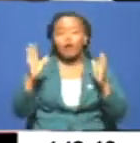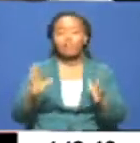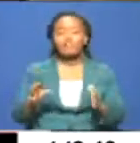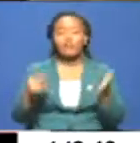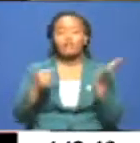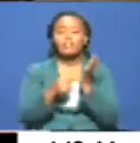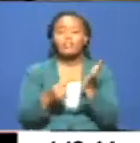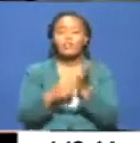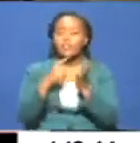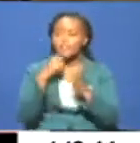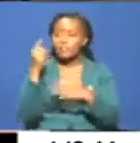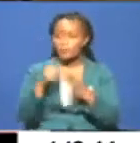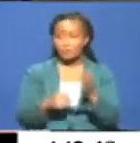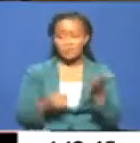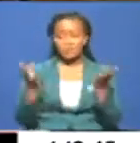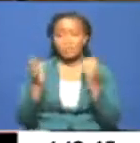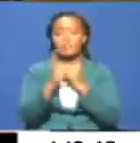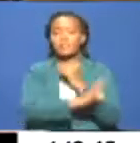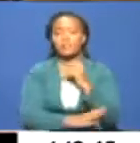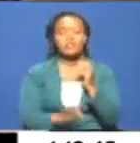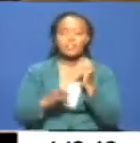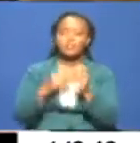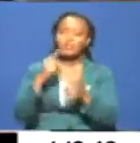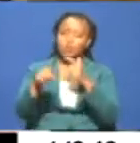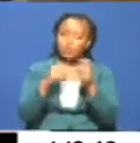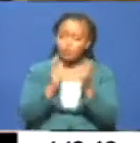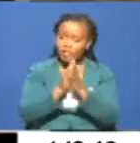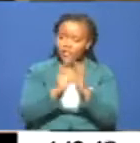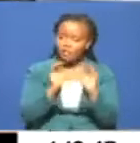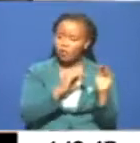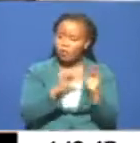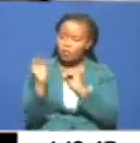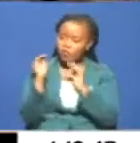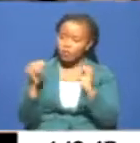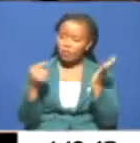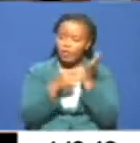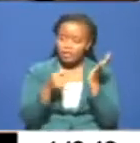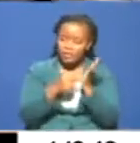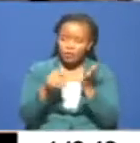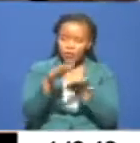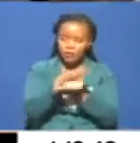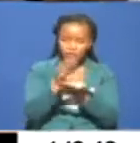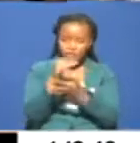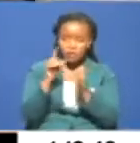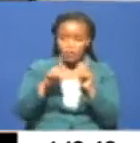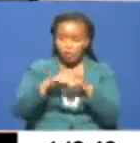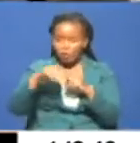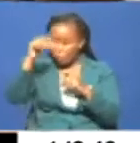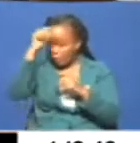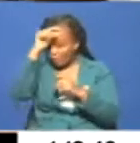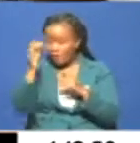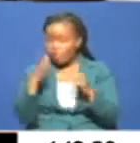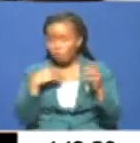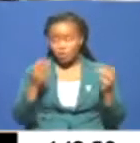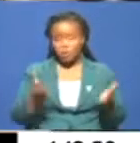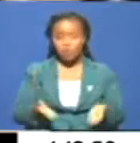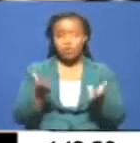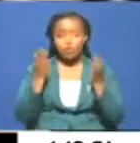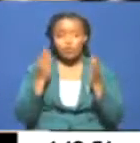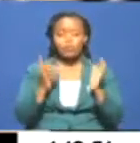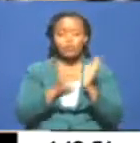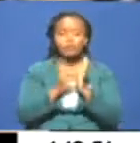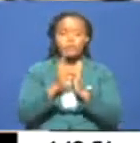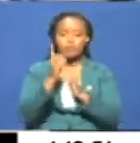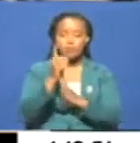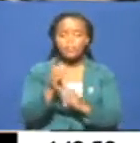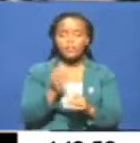nation is making strides and moving to the digital era, adding that the government is continuously working to improve infrastructure to ensure Kenyan